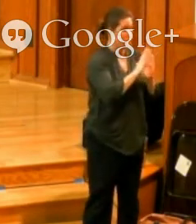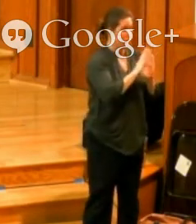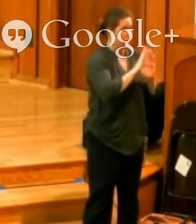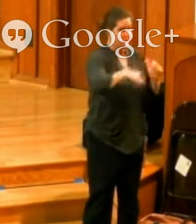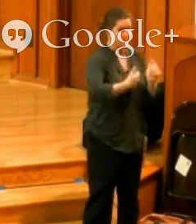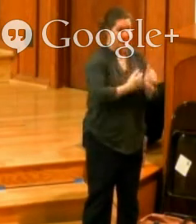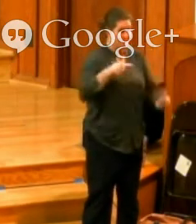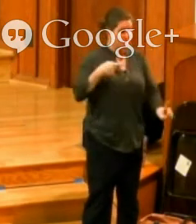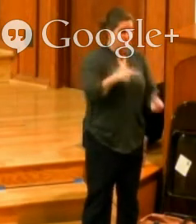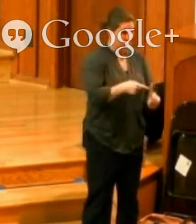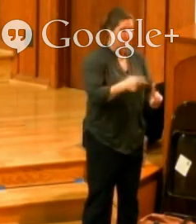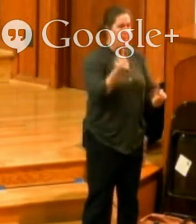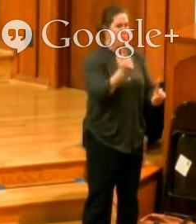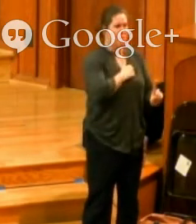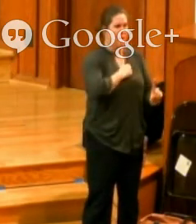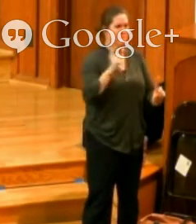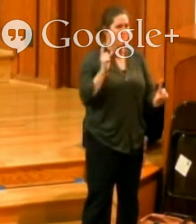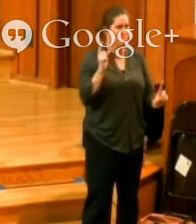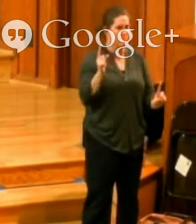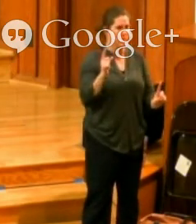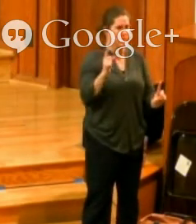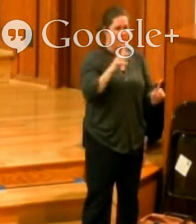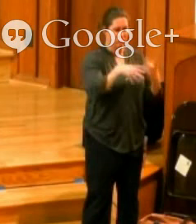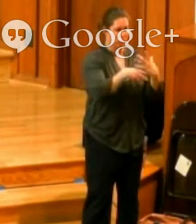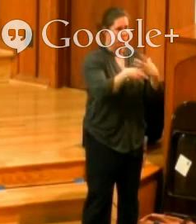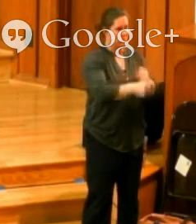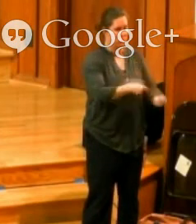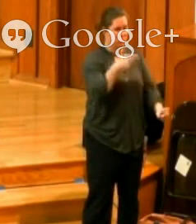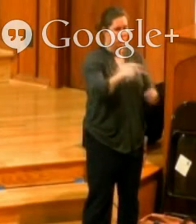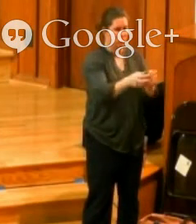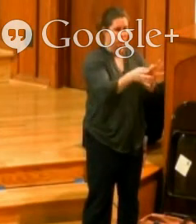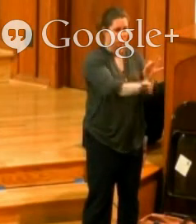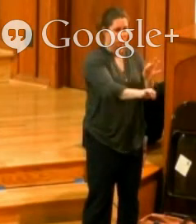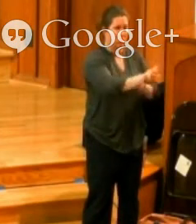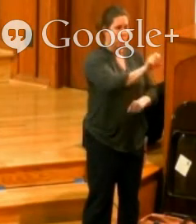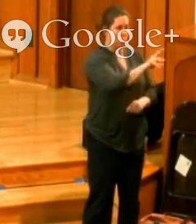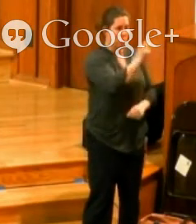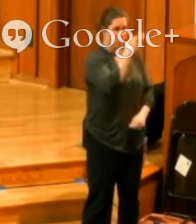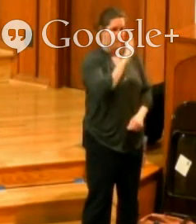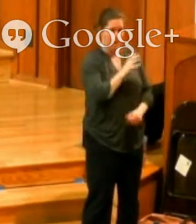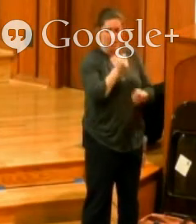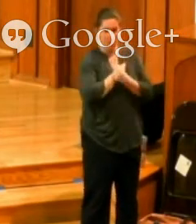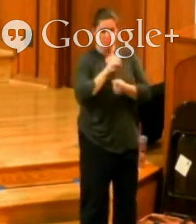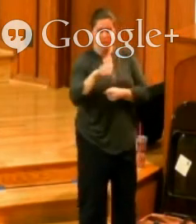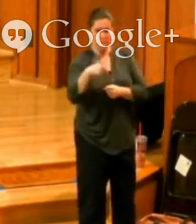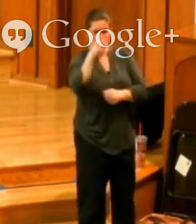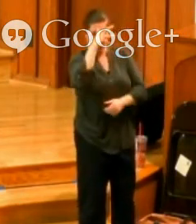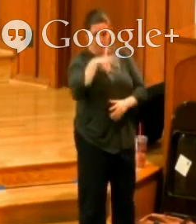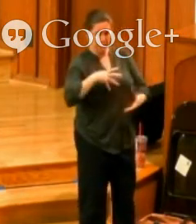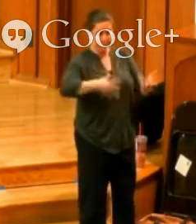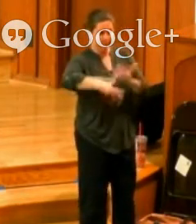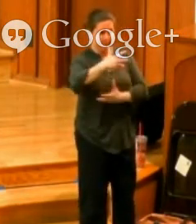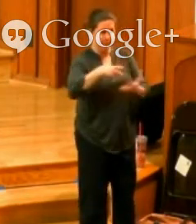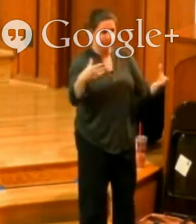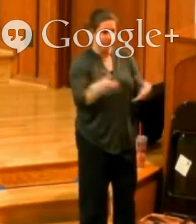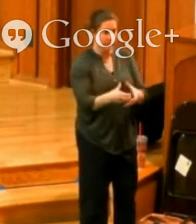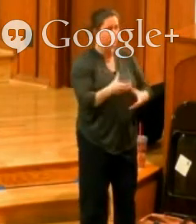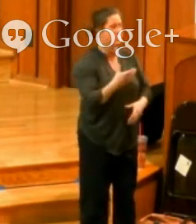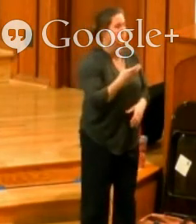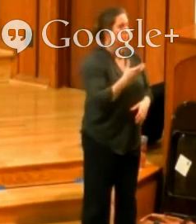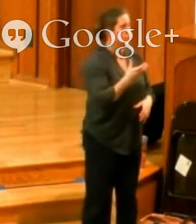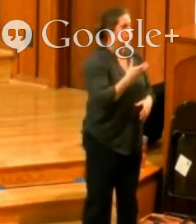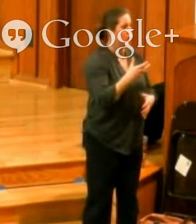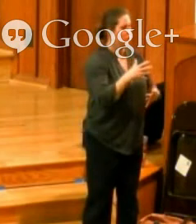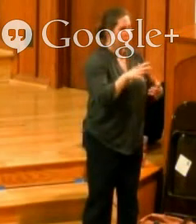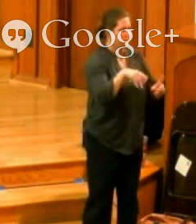love. It can be symbolized and summarized into that one word. Love God and love your fellow man. The first four commandments deal with your love